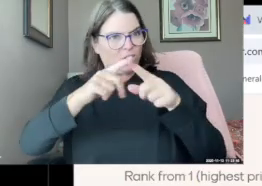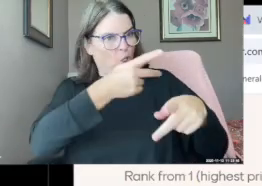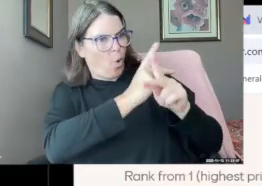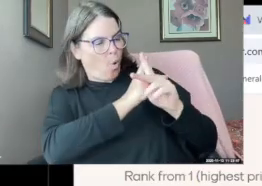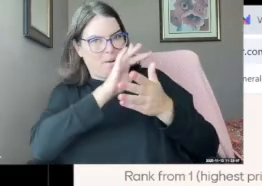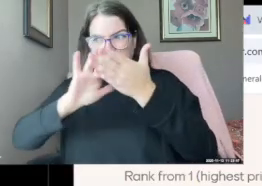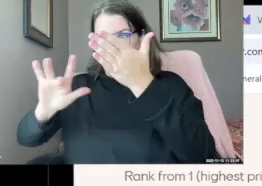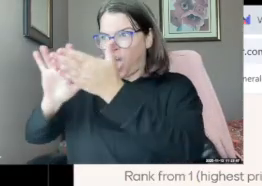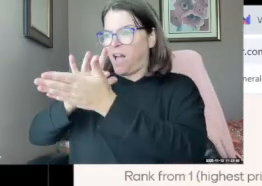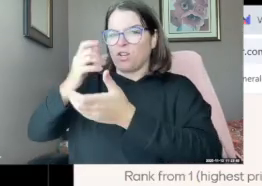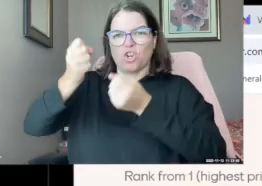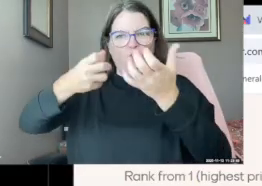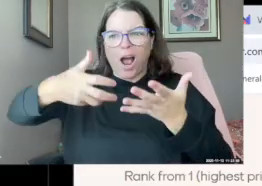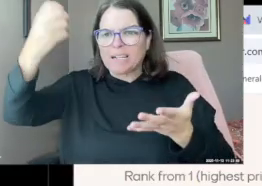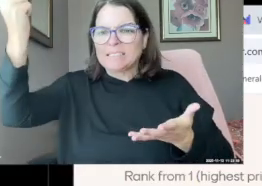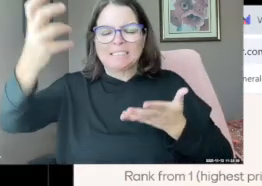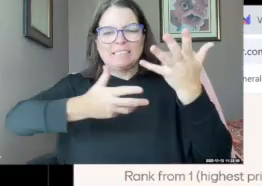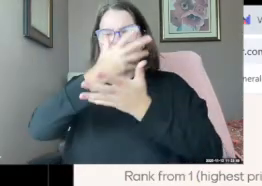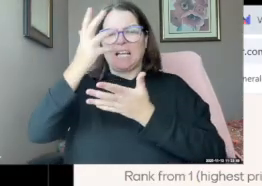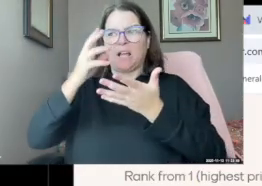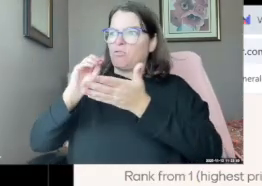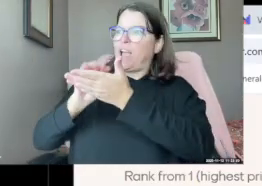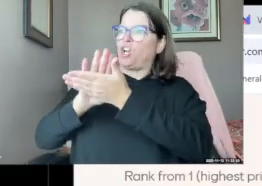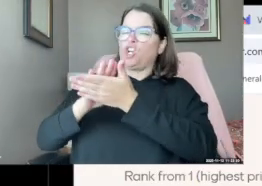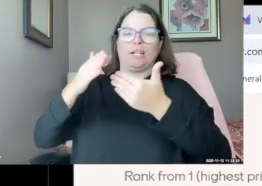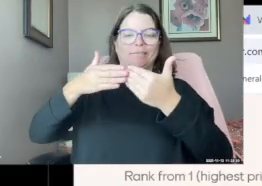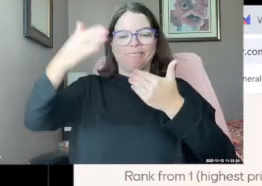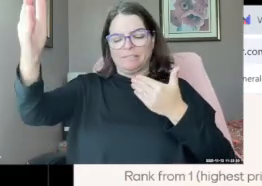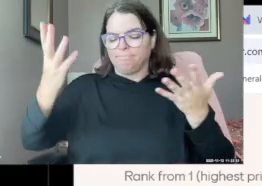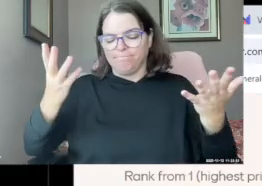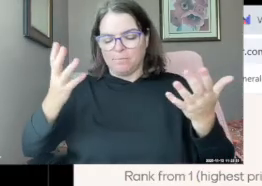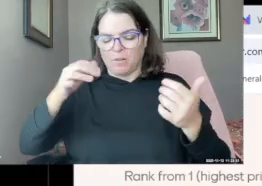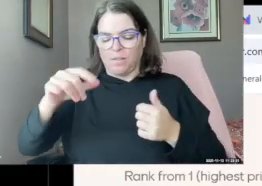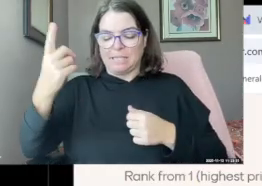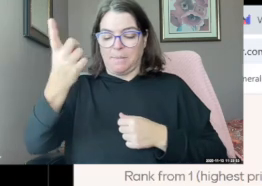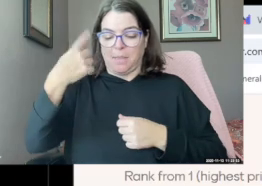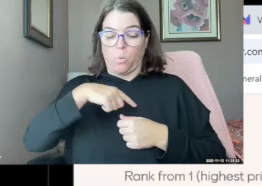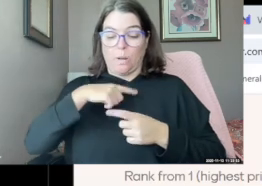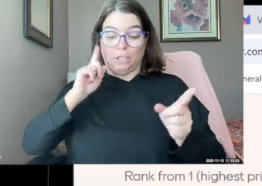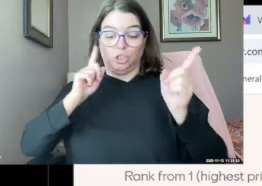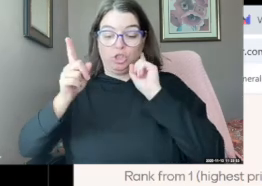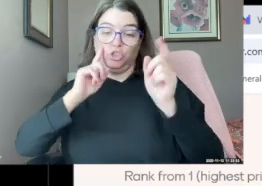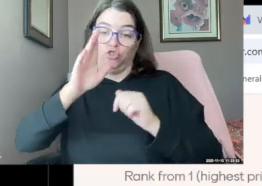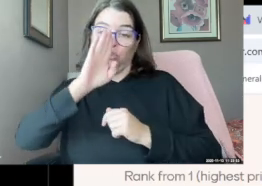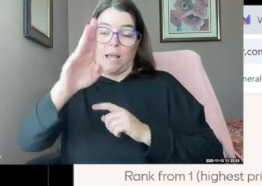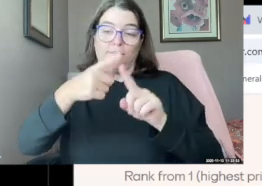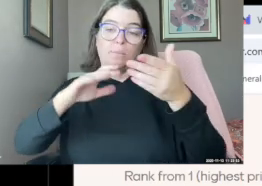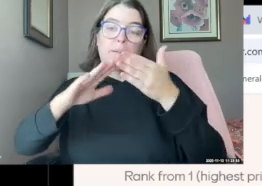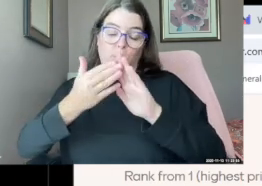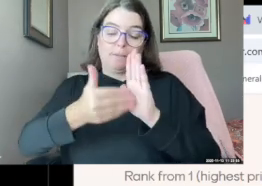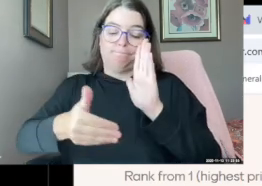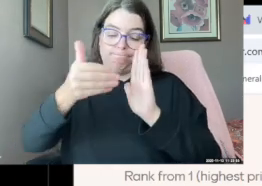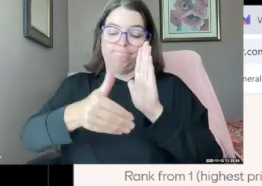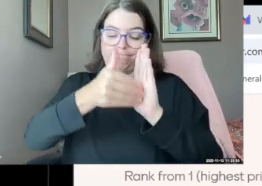they're not going to hold employment long enough to be able to pay off the loan and then have their vehicle repossessed and then that be on